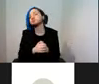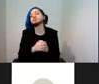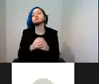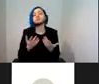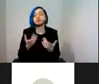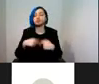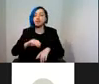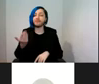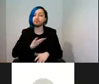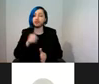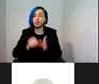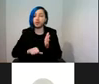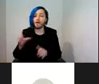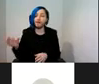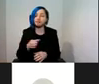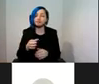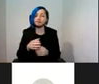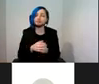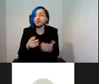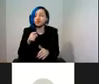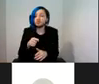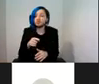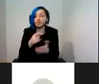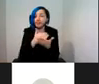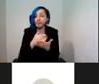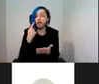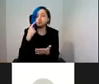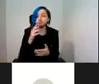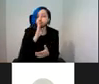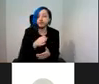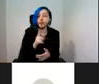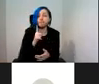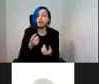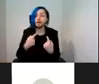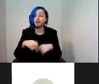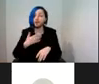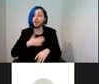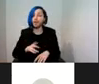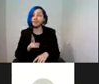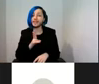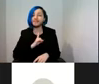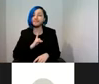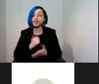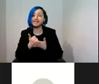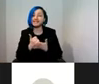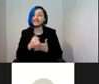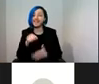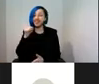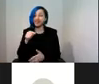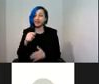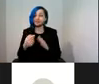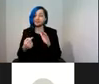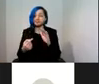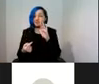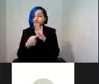And the actual being able to acquire it was relatively straightforward. But if you wanted to acquire the voice assistant, which really is the thing that makes the Amazon Alexa